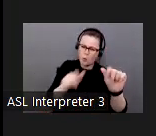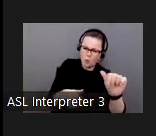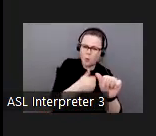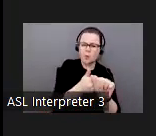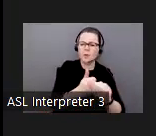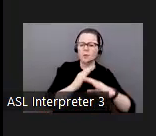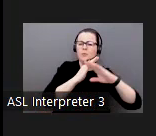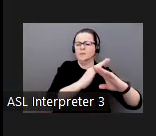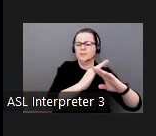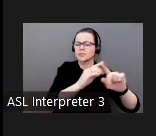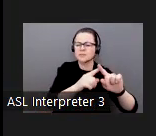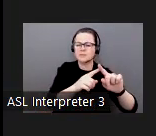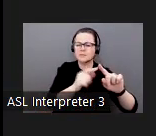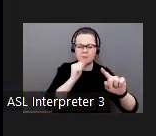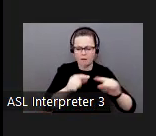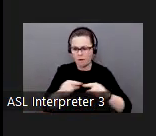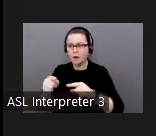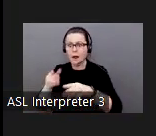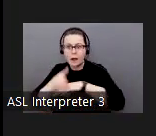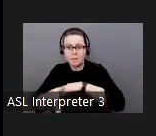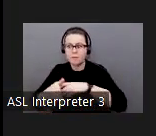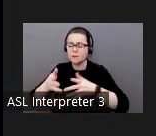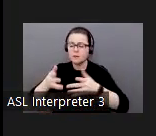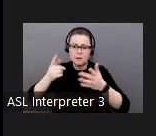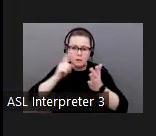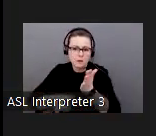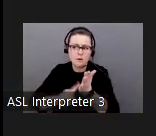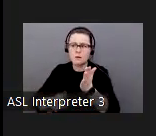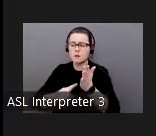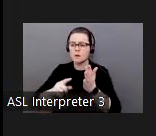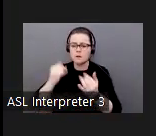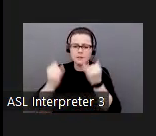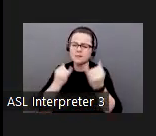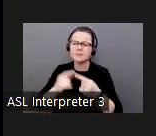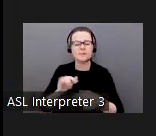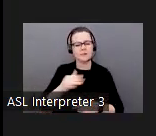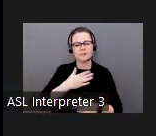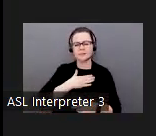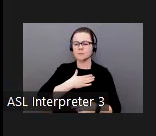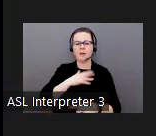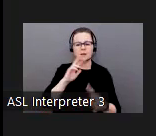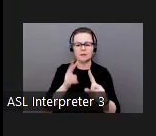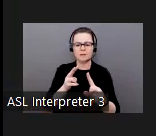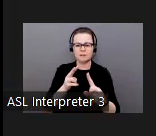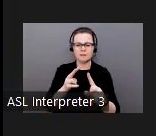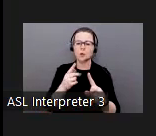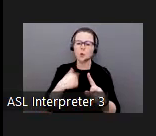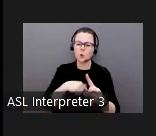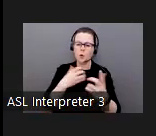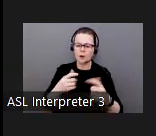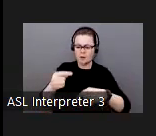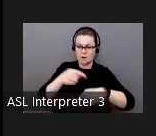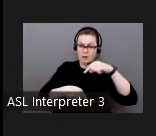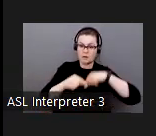my thinking about steps that need to be taken so that we can actually move to